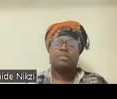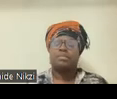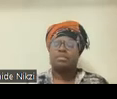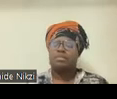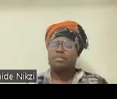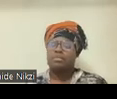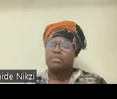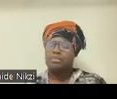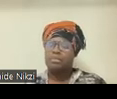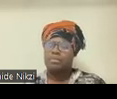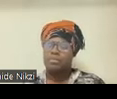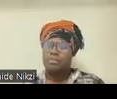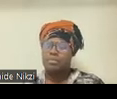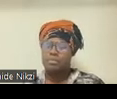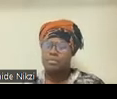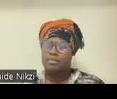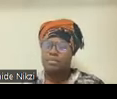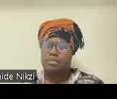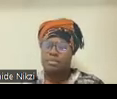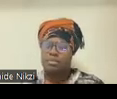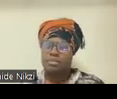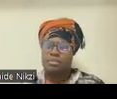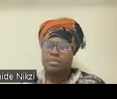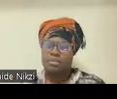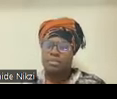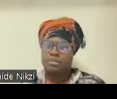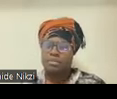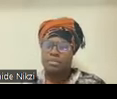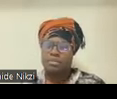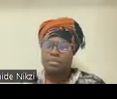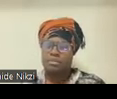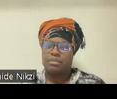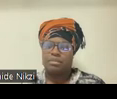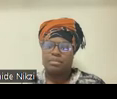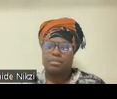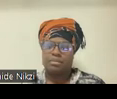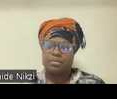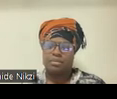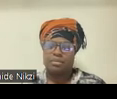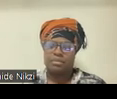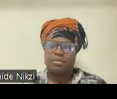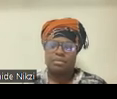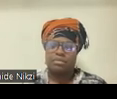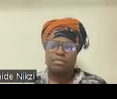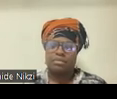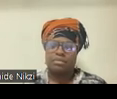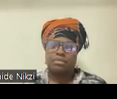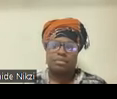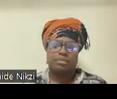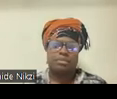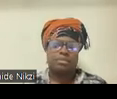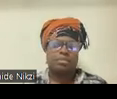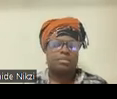the accountability system is opaque, unfair, and unjust. Okay, so does anybody have any